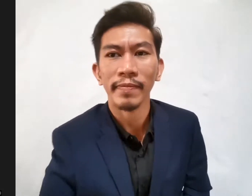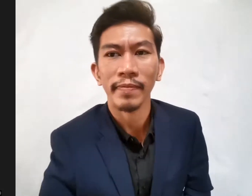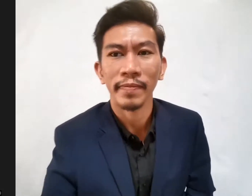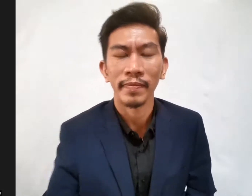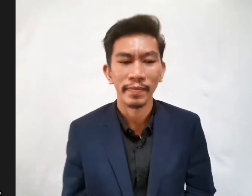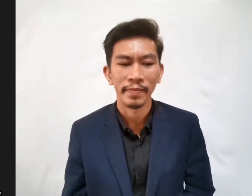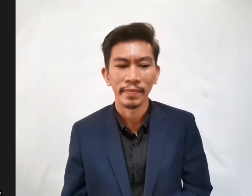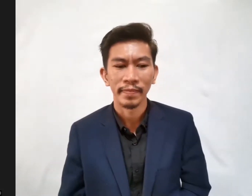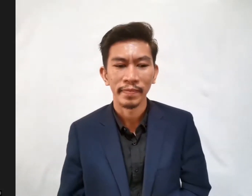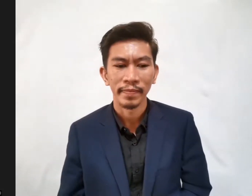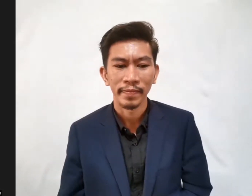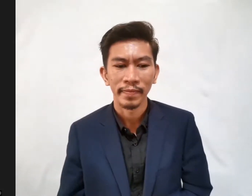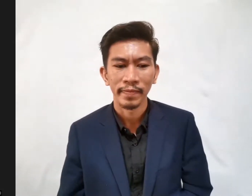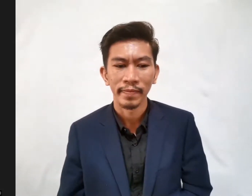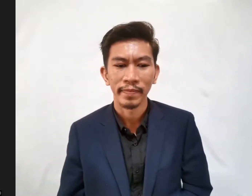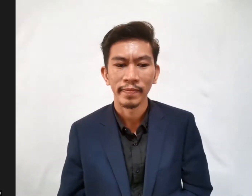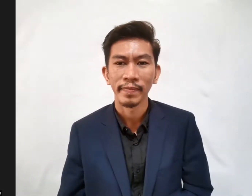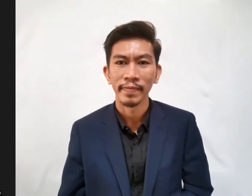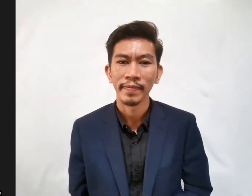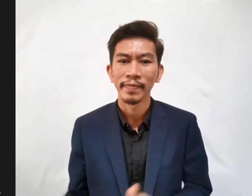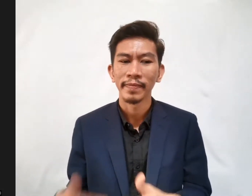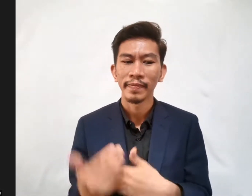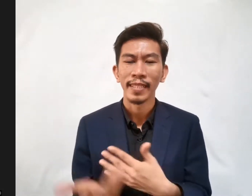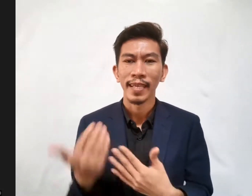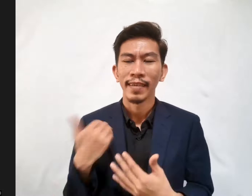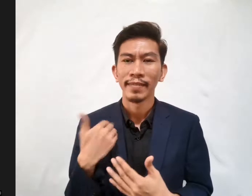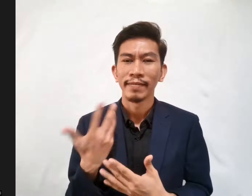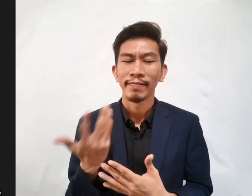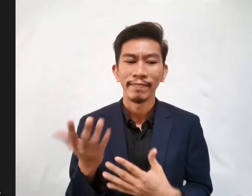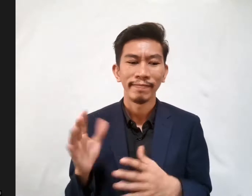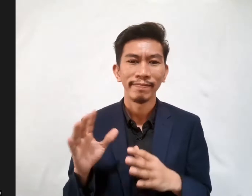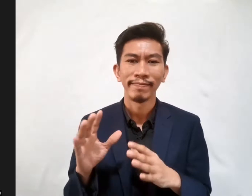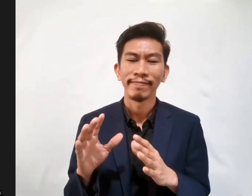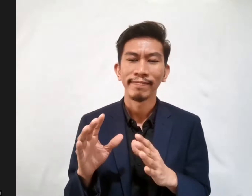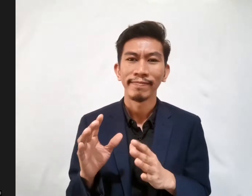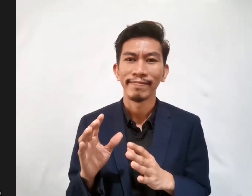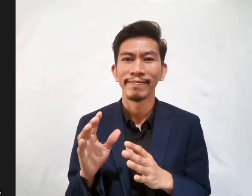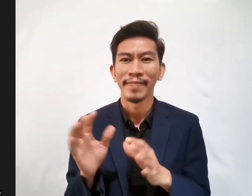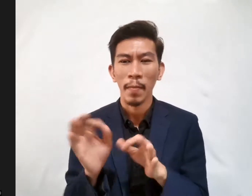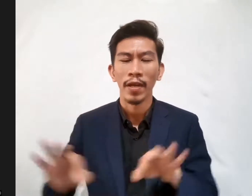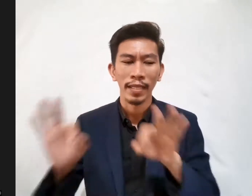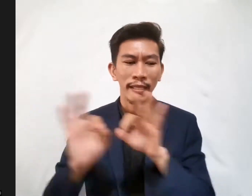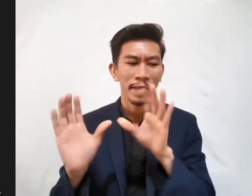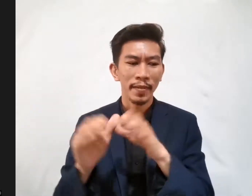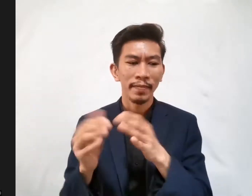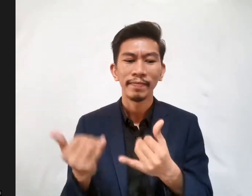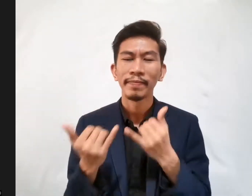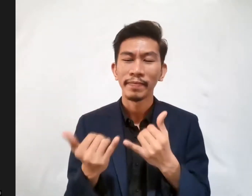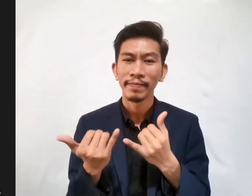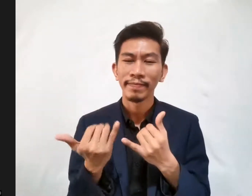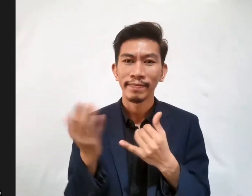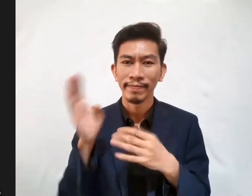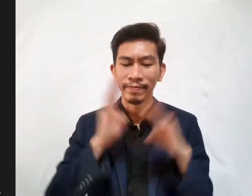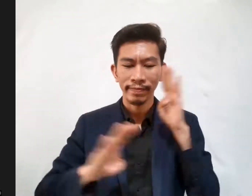the most effective sectors that are during this crisis. He's actually the head